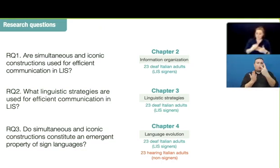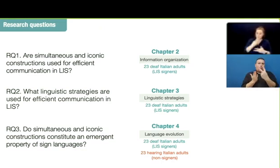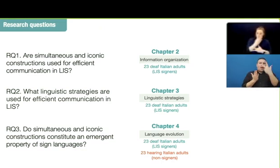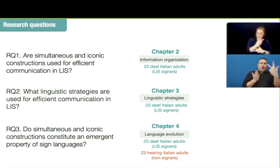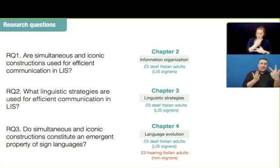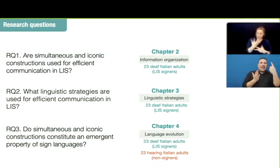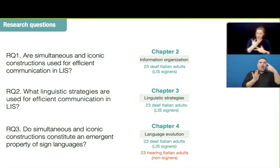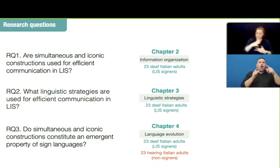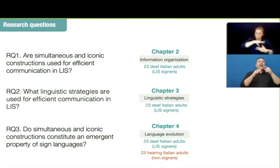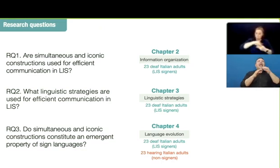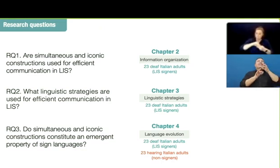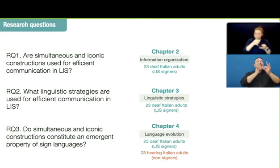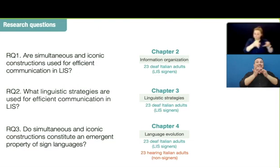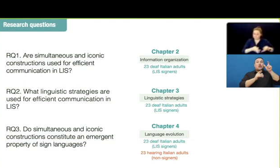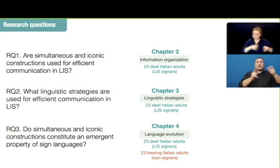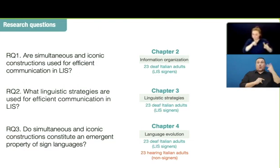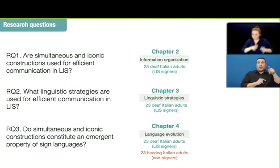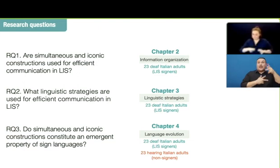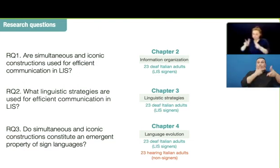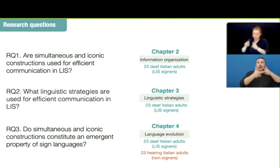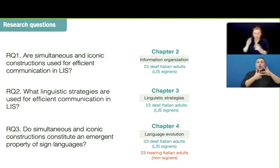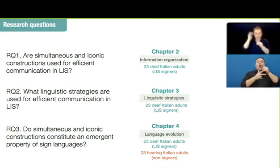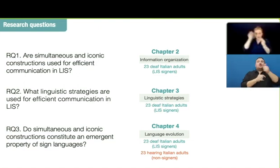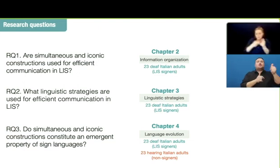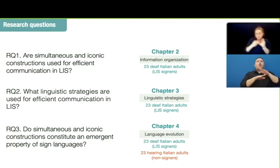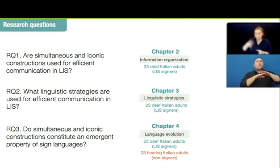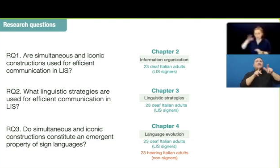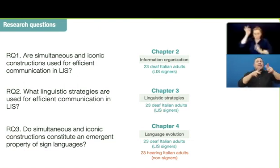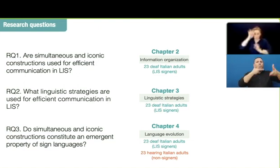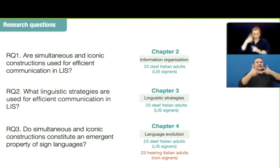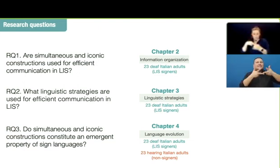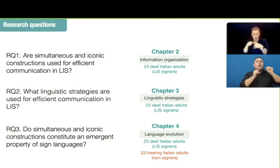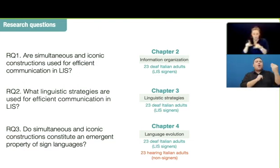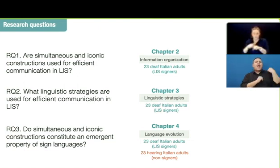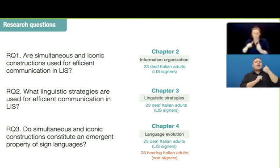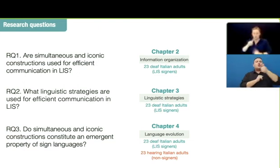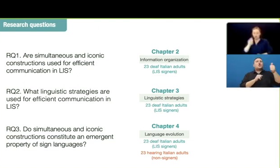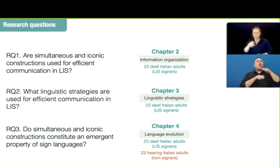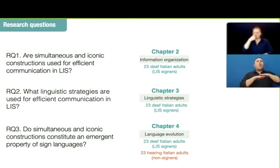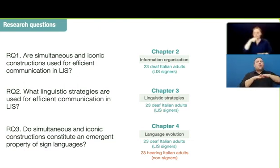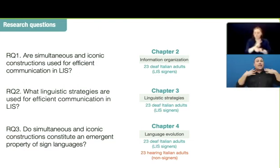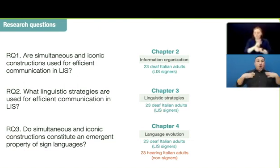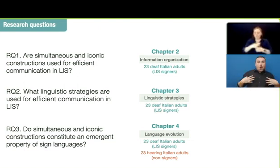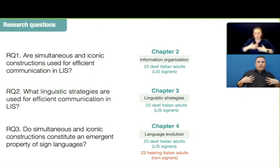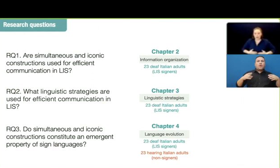adult participants who did not know any sign language but were asked to use only their body and gestures to communicate.